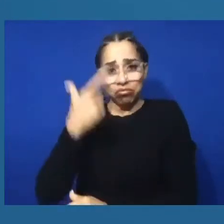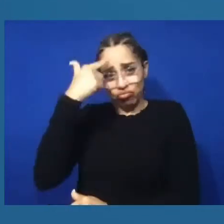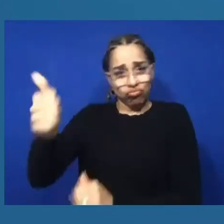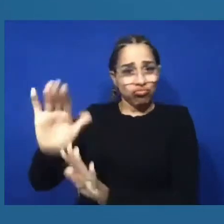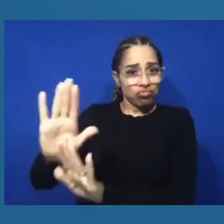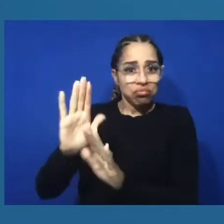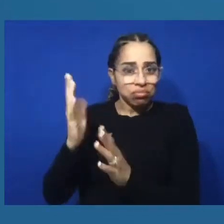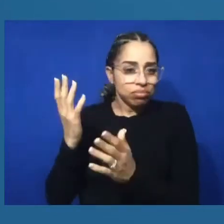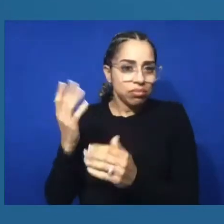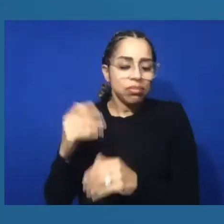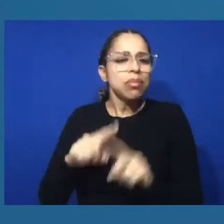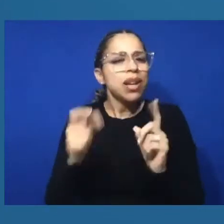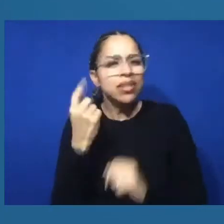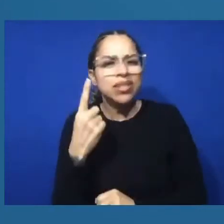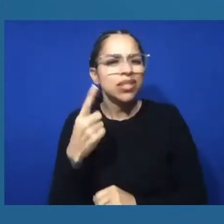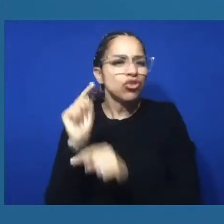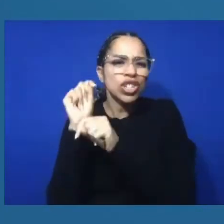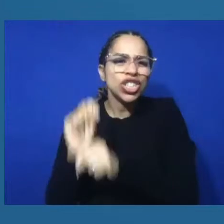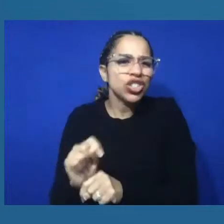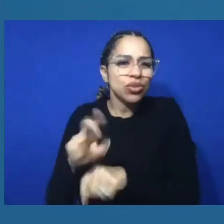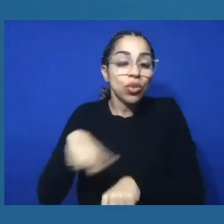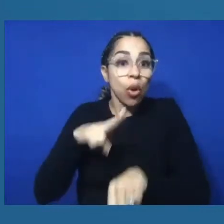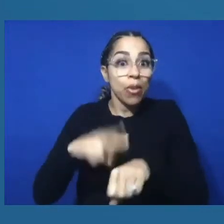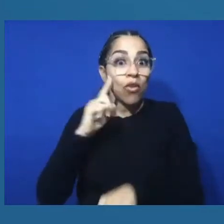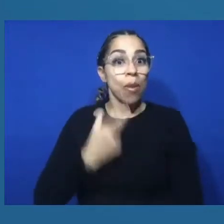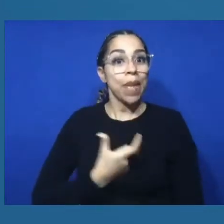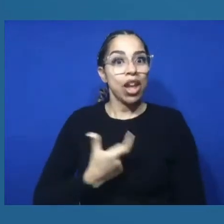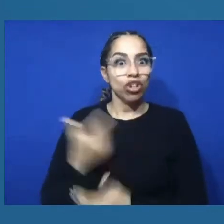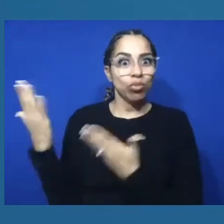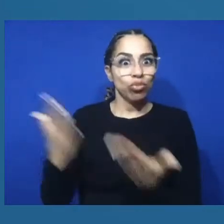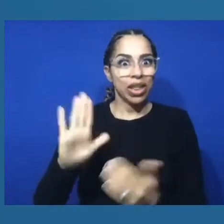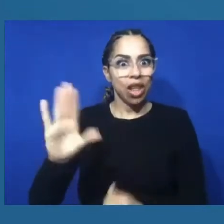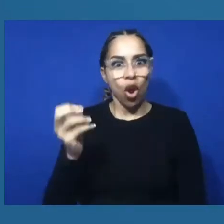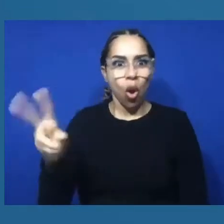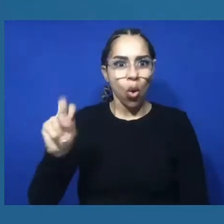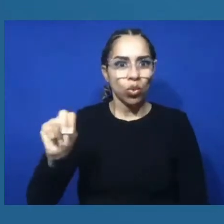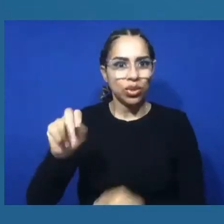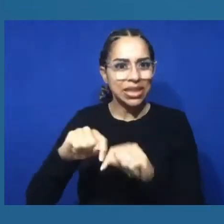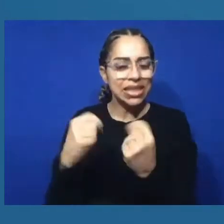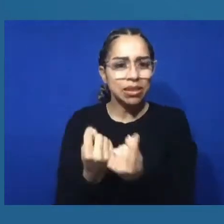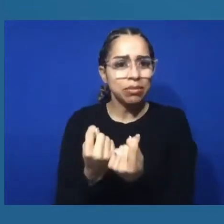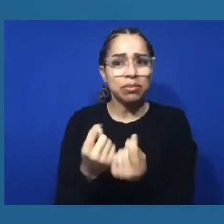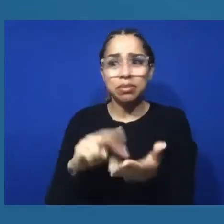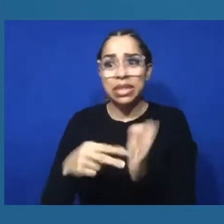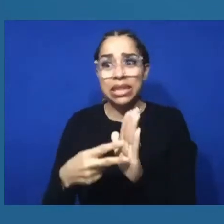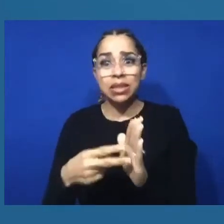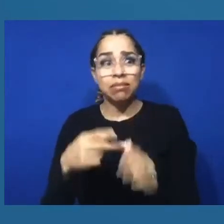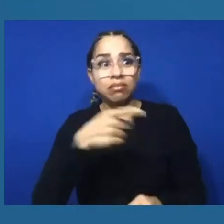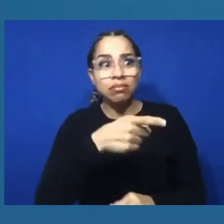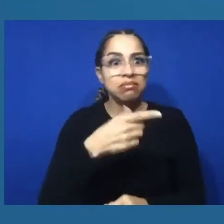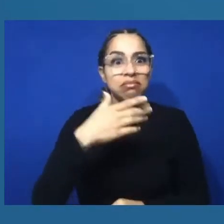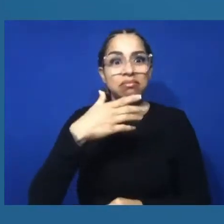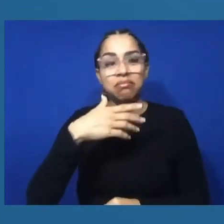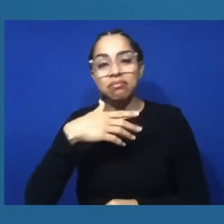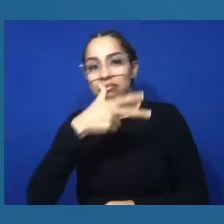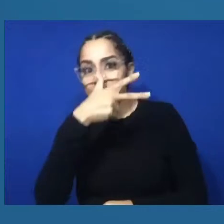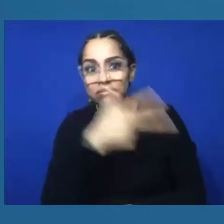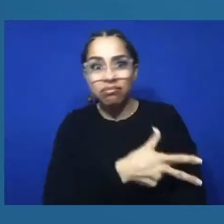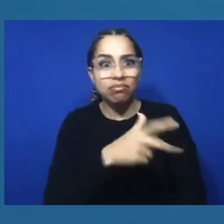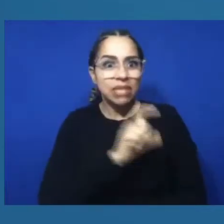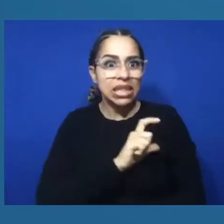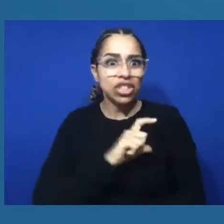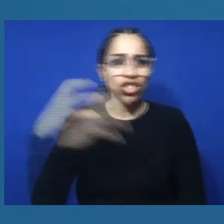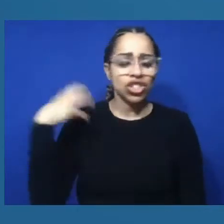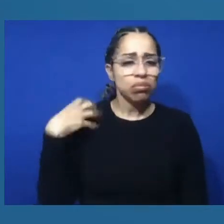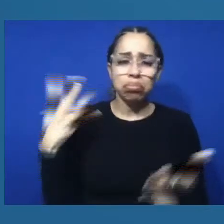traditional for a mayor to bring in their own team. It does not necessarily mean that there was any fault on anyone's part, but you bring in your own team. You're